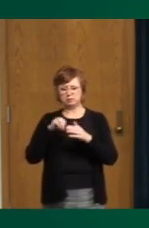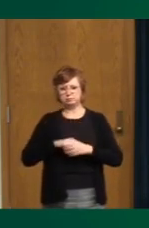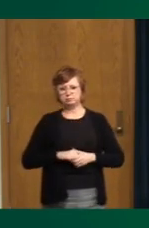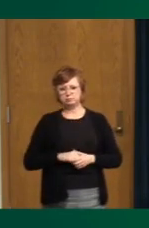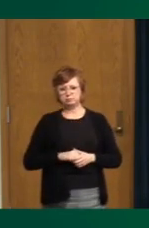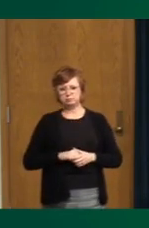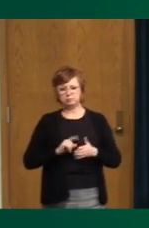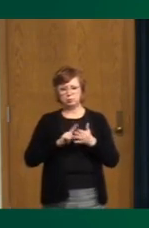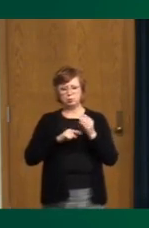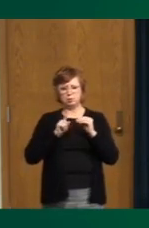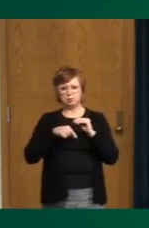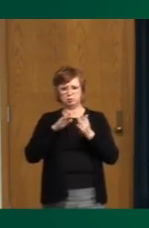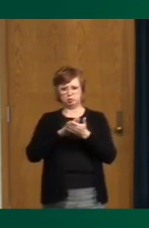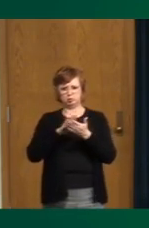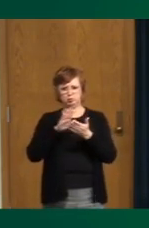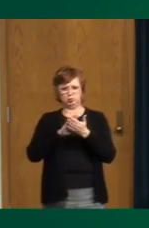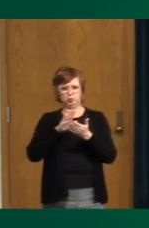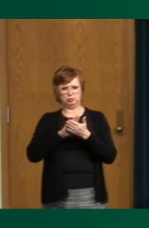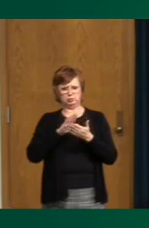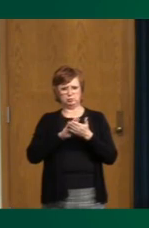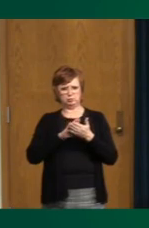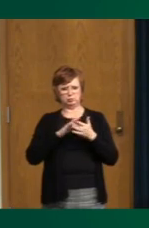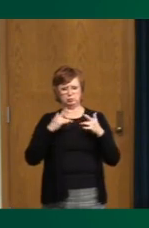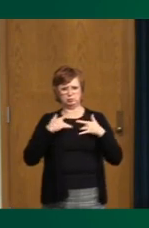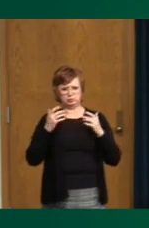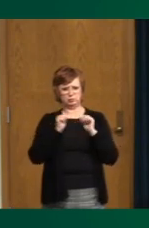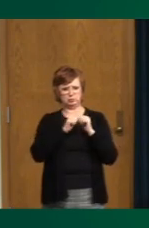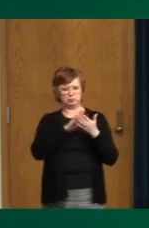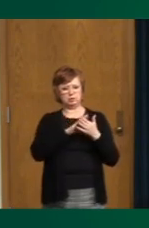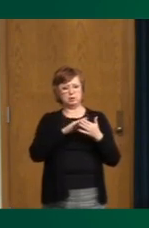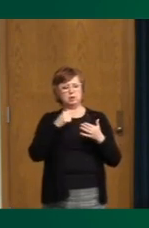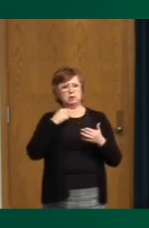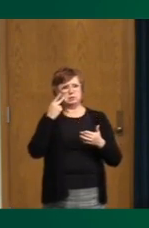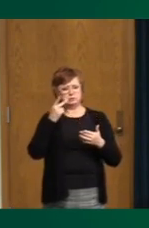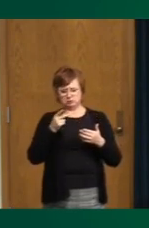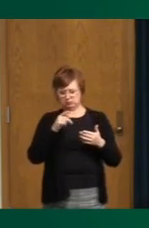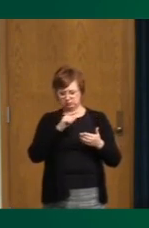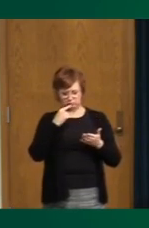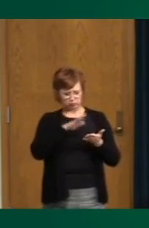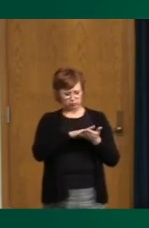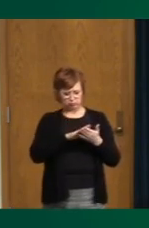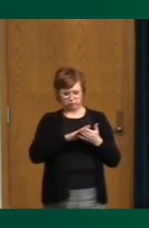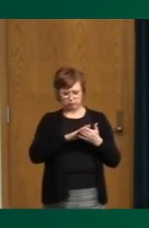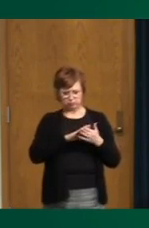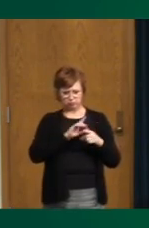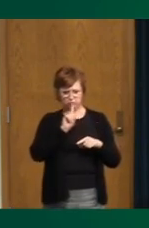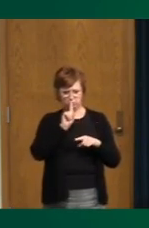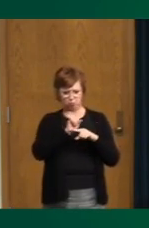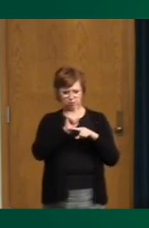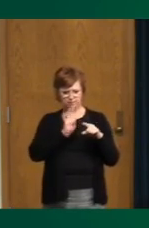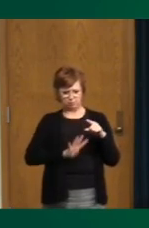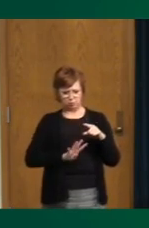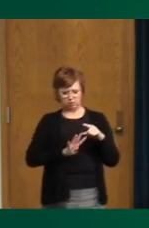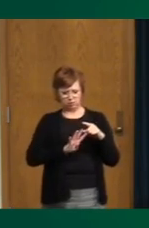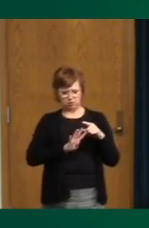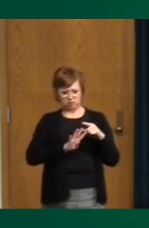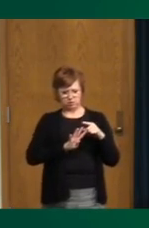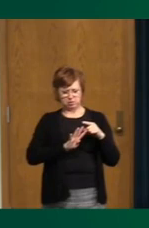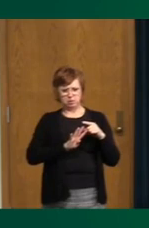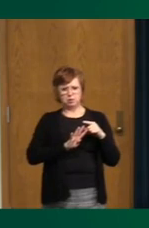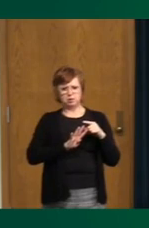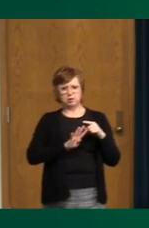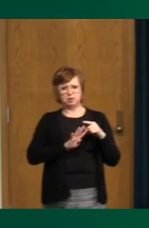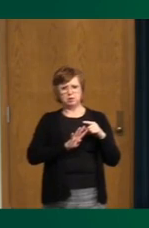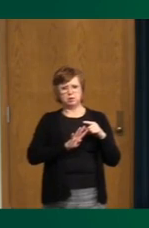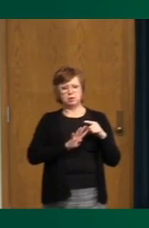anything about schools in here today. We've had an increase in cases. I think about a quarter of the new cases today were kids